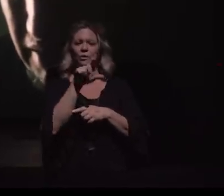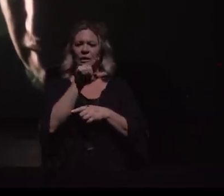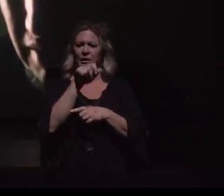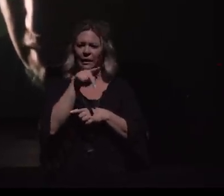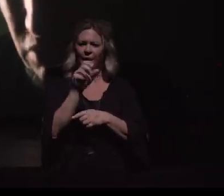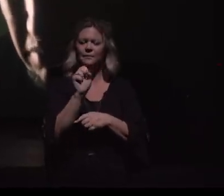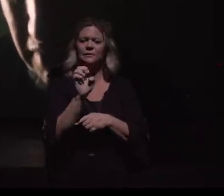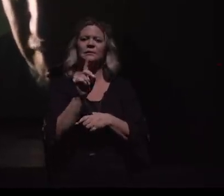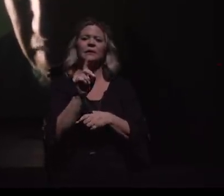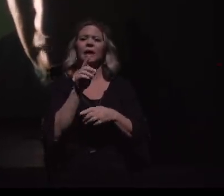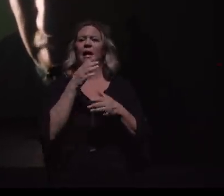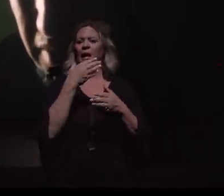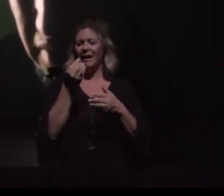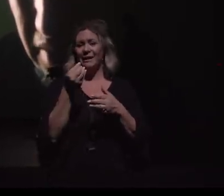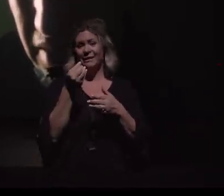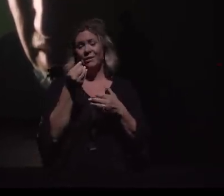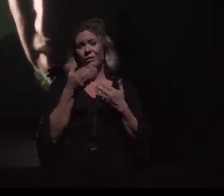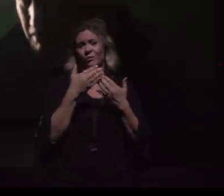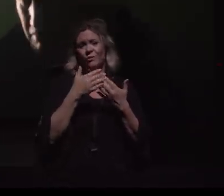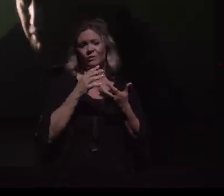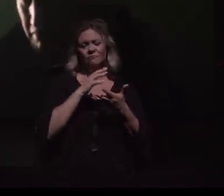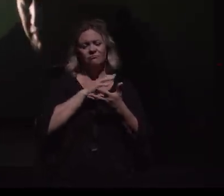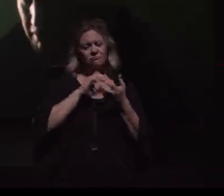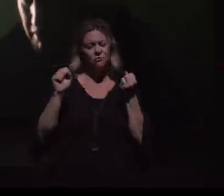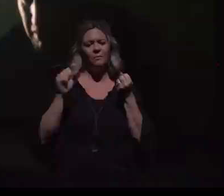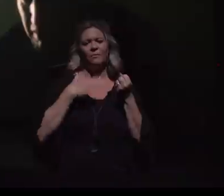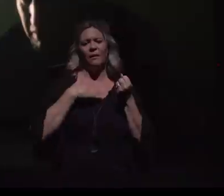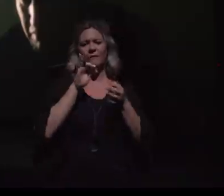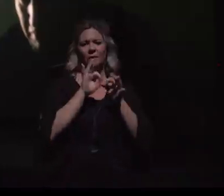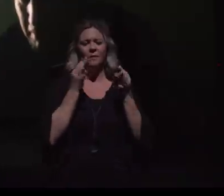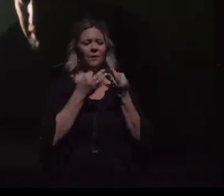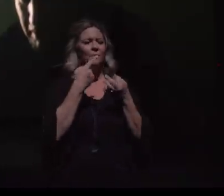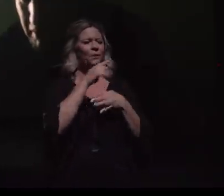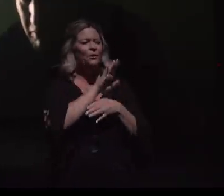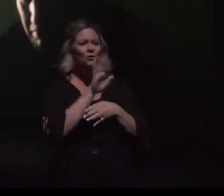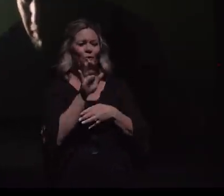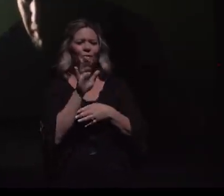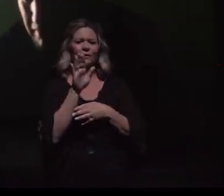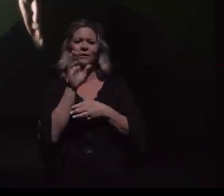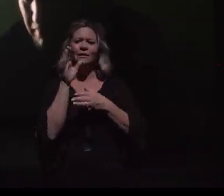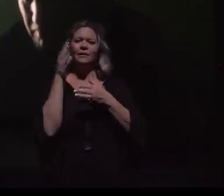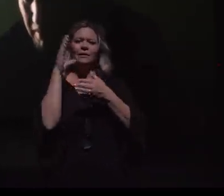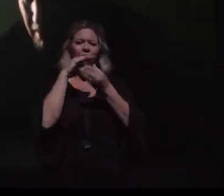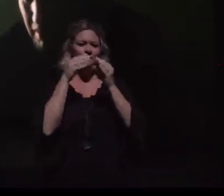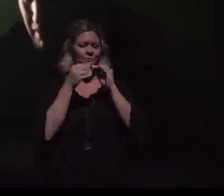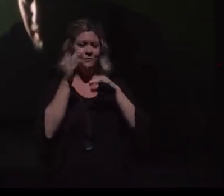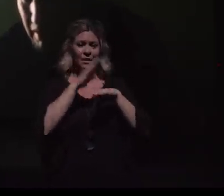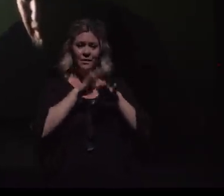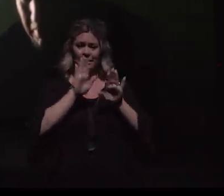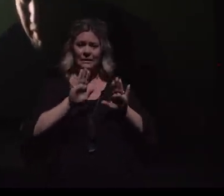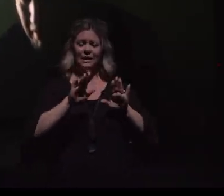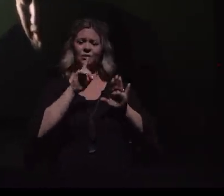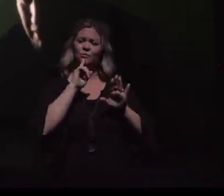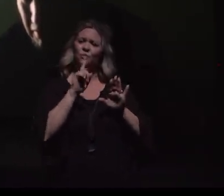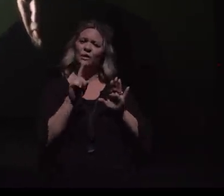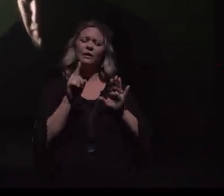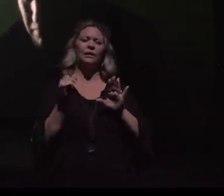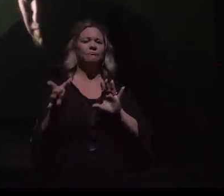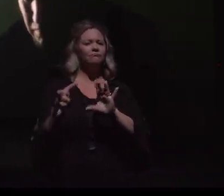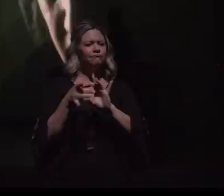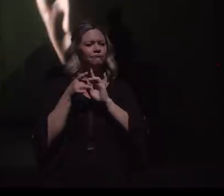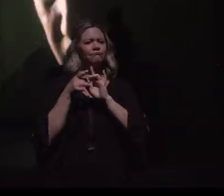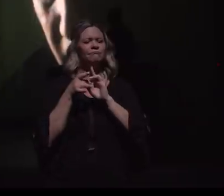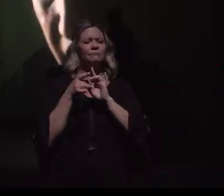and it nearly tore my family apart. But your message Sunday brought me to tears with my wife. It gave me a sense of